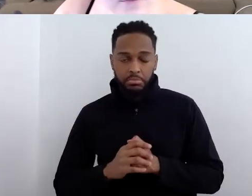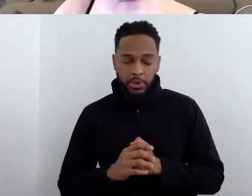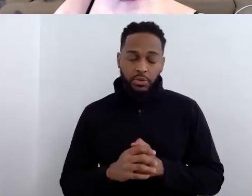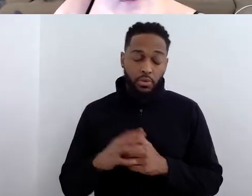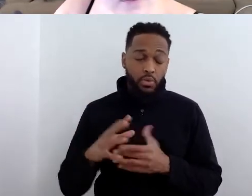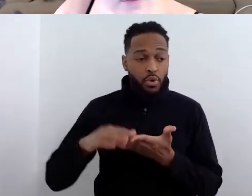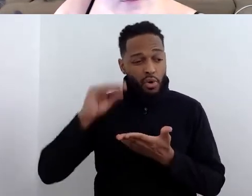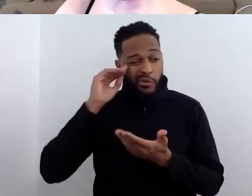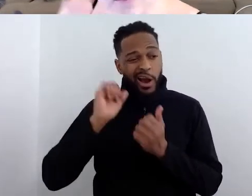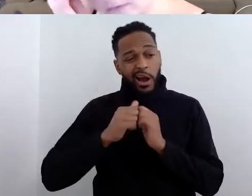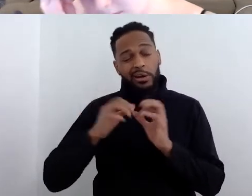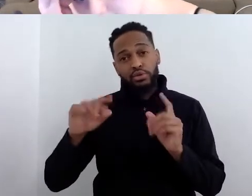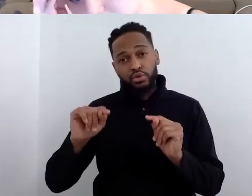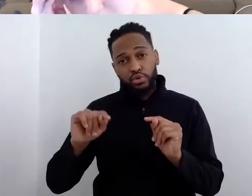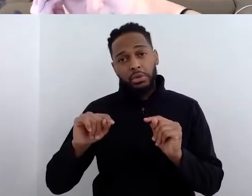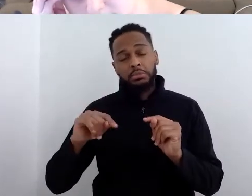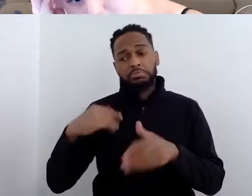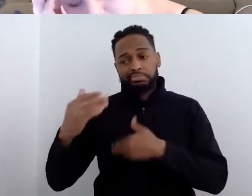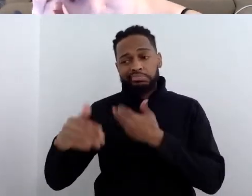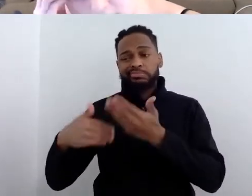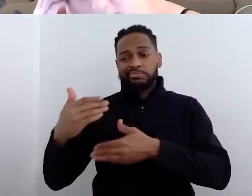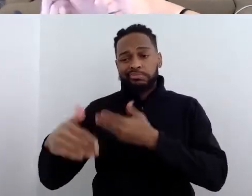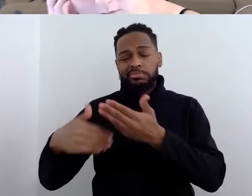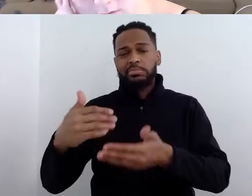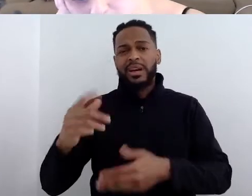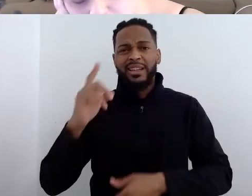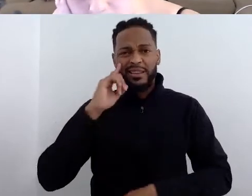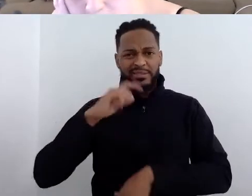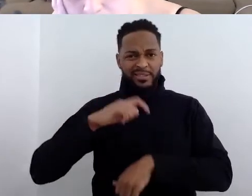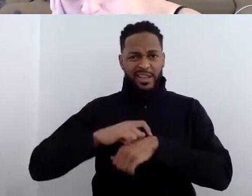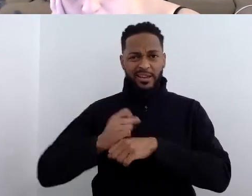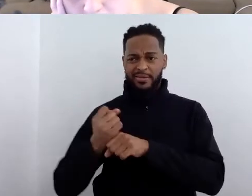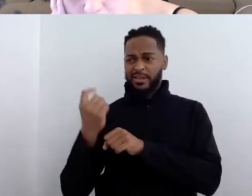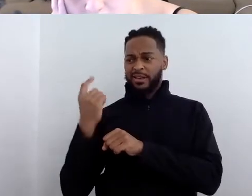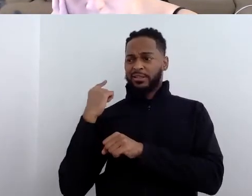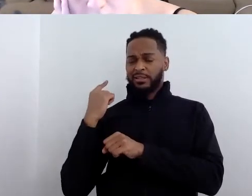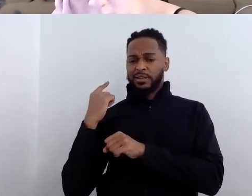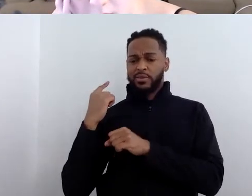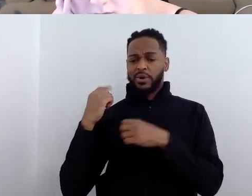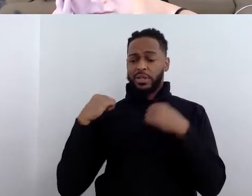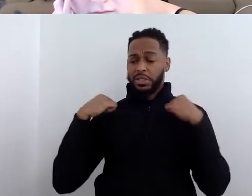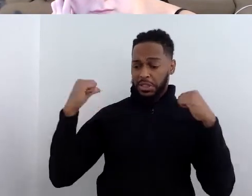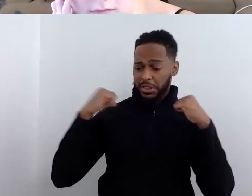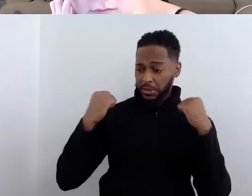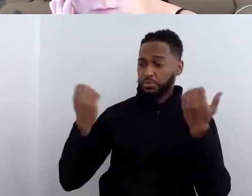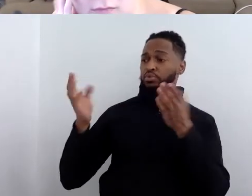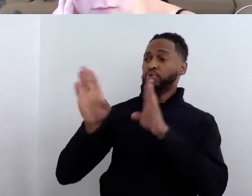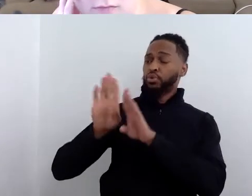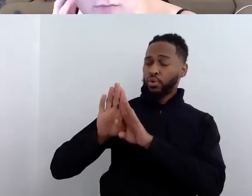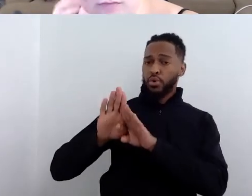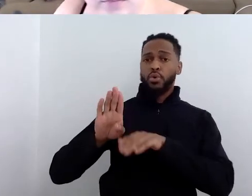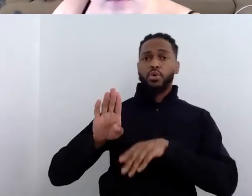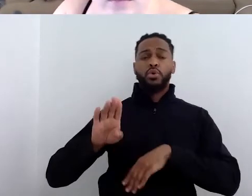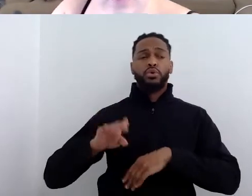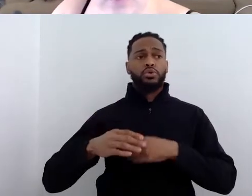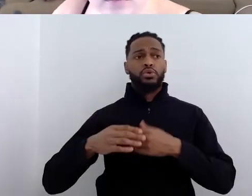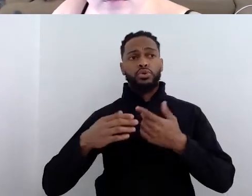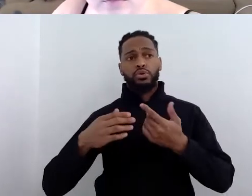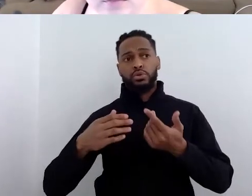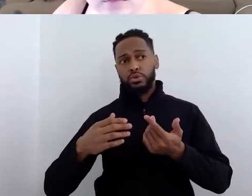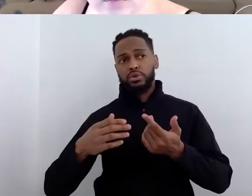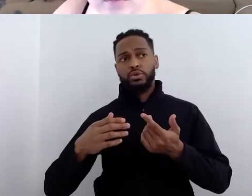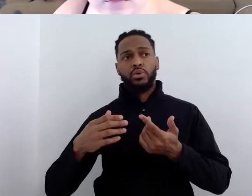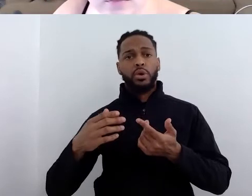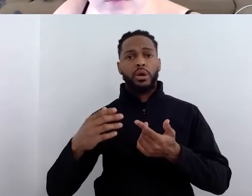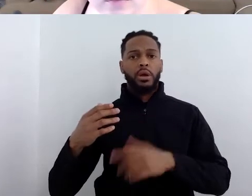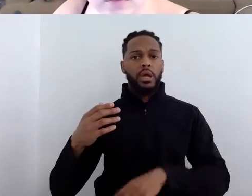that when outpatient services closed, and even gyms, you know, if you aren't using PT or OT, but you go to the gym, if